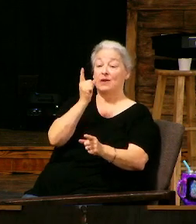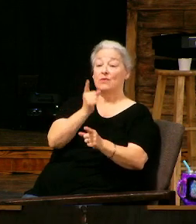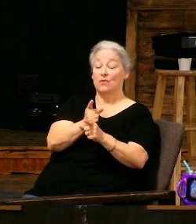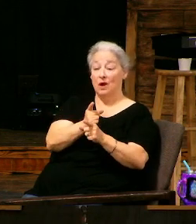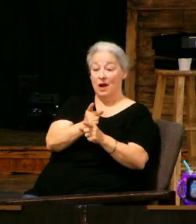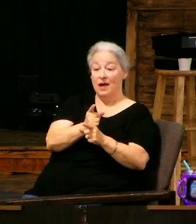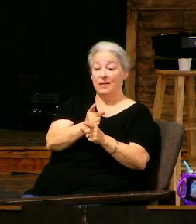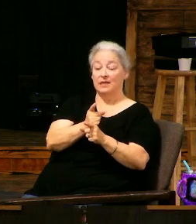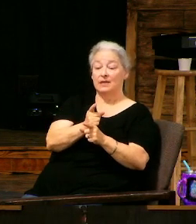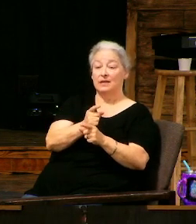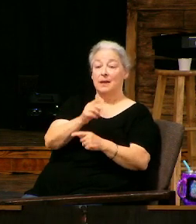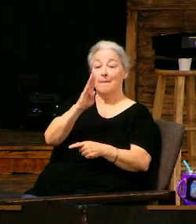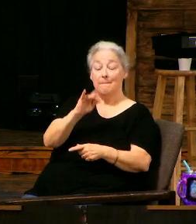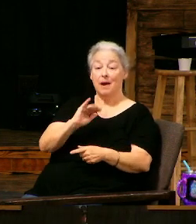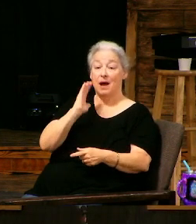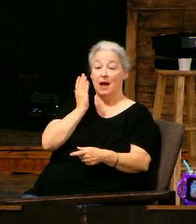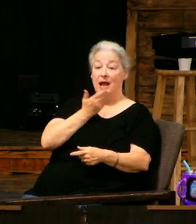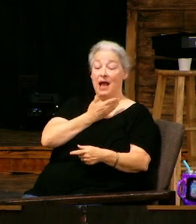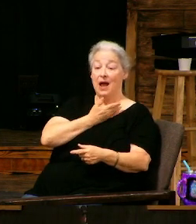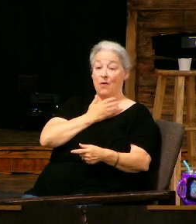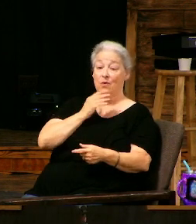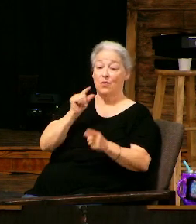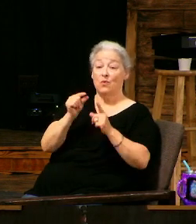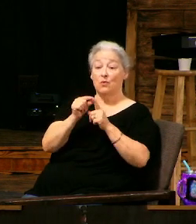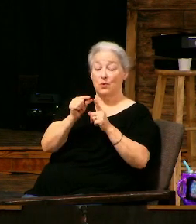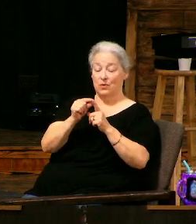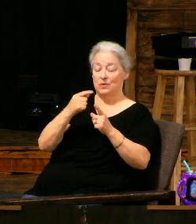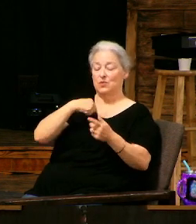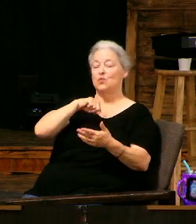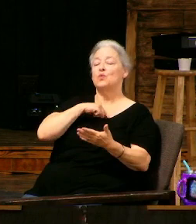and it'll be by our words that we'll be condemned.